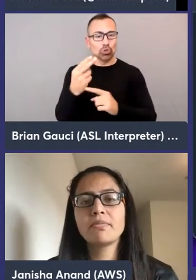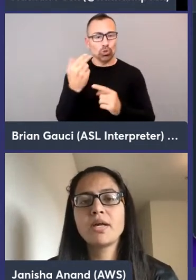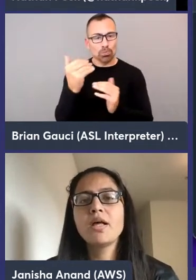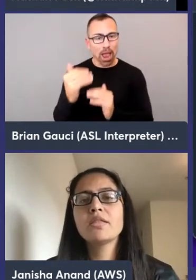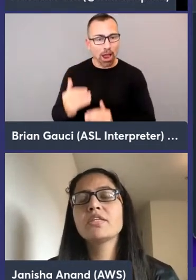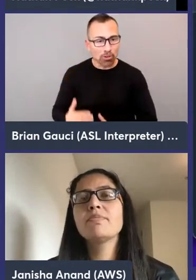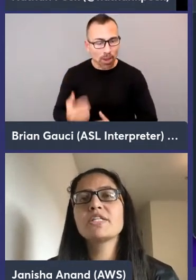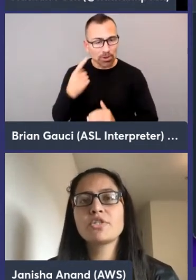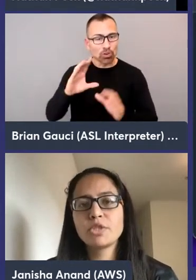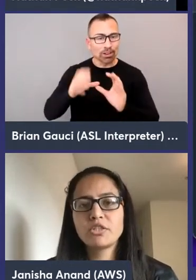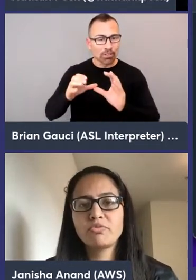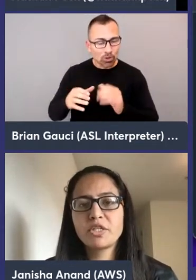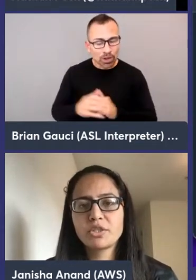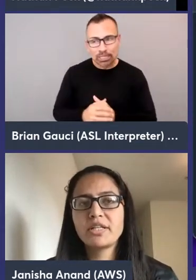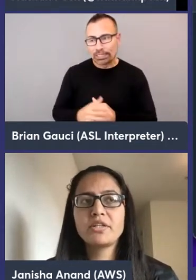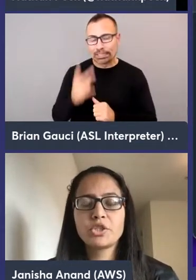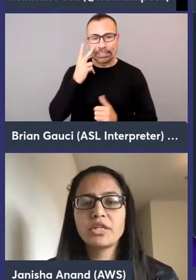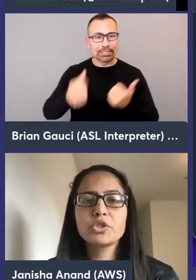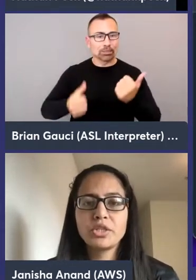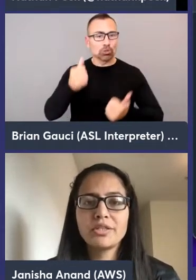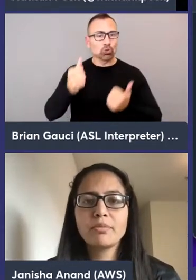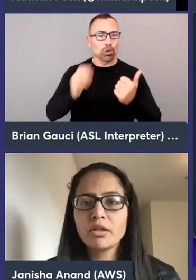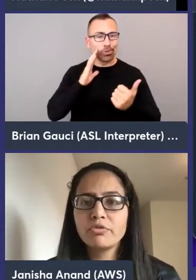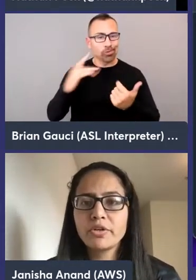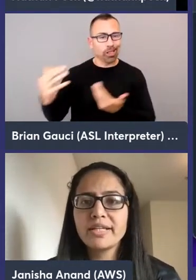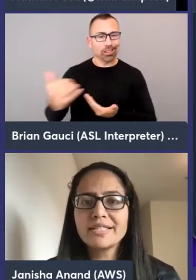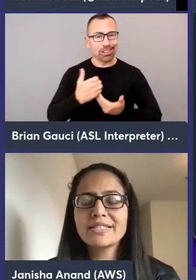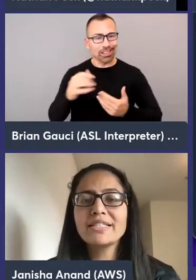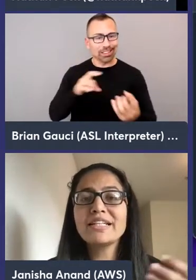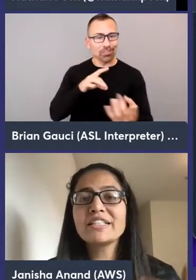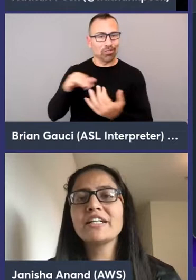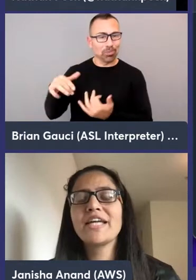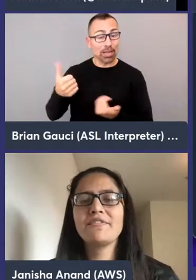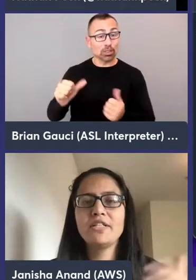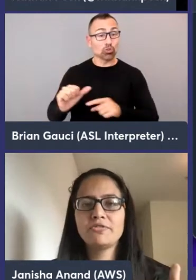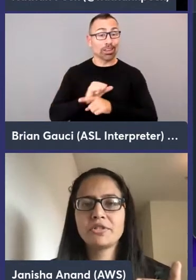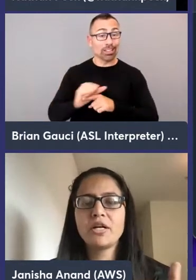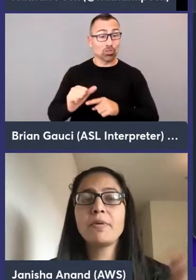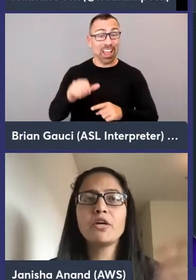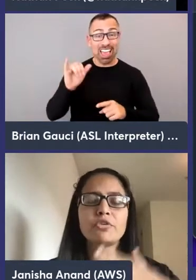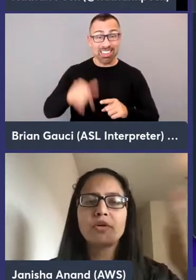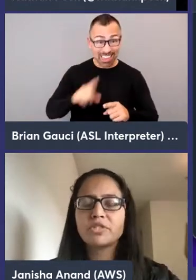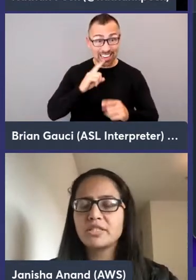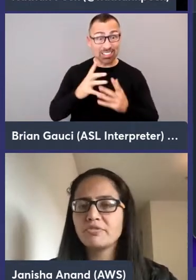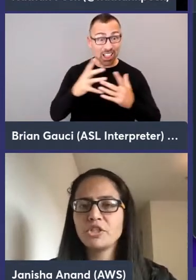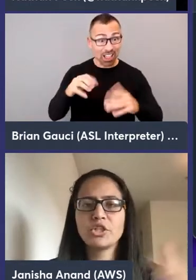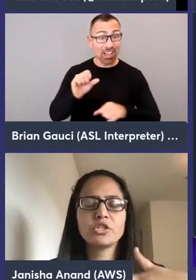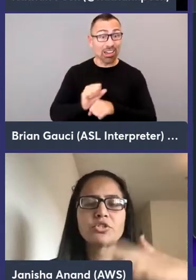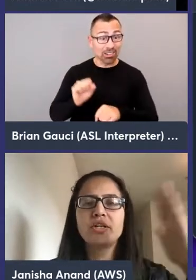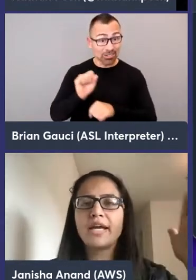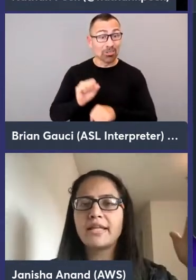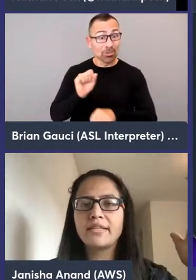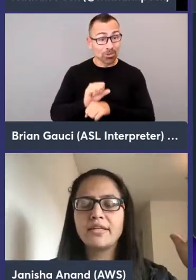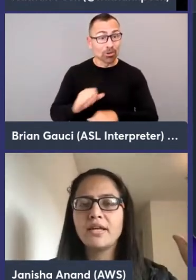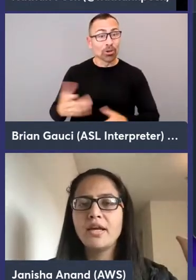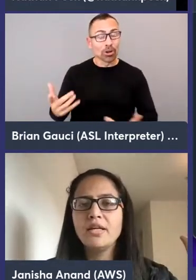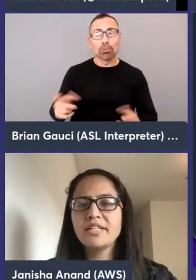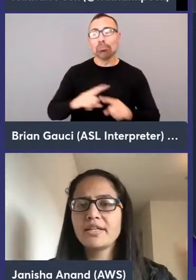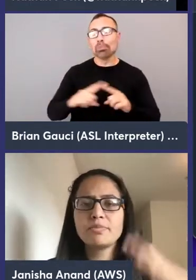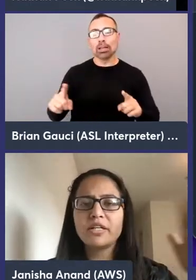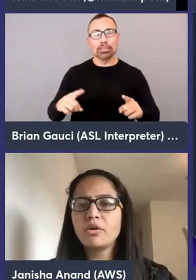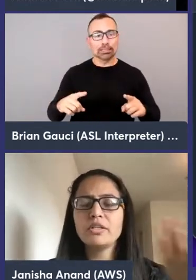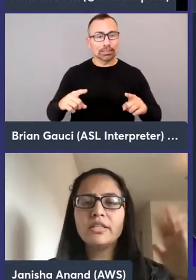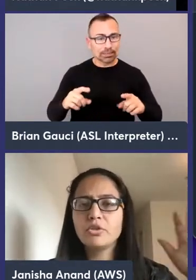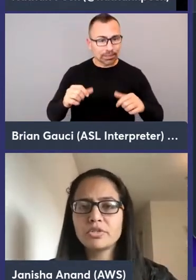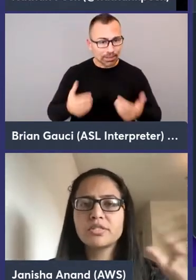give them the best objective metric that they are trying to train their model for. And that's the entire heavy lifting, apart from obviously the feature engineering and the